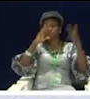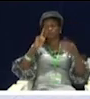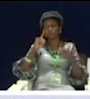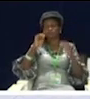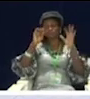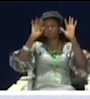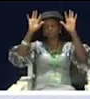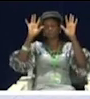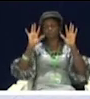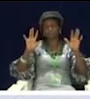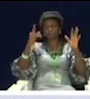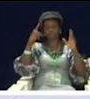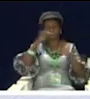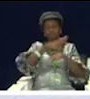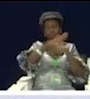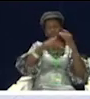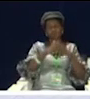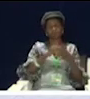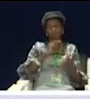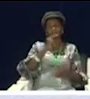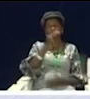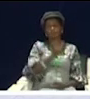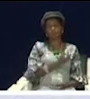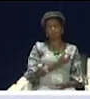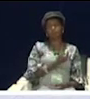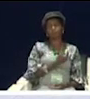for all of us.